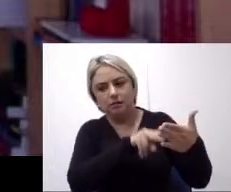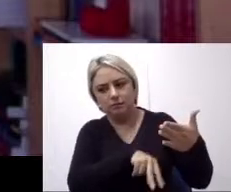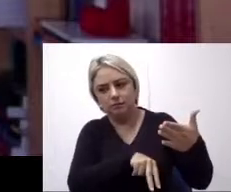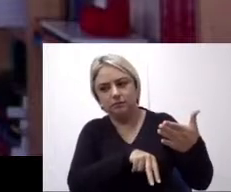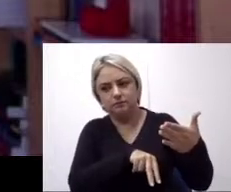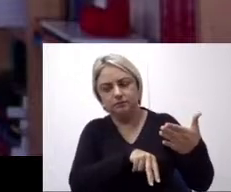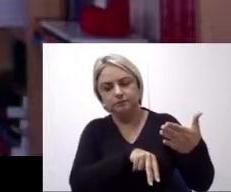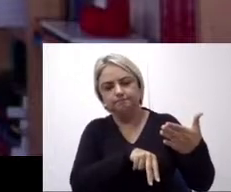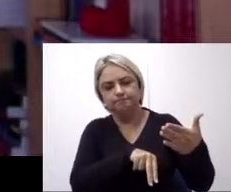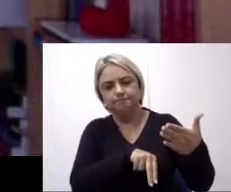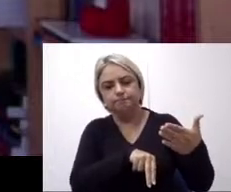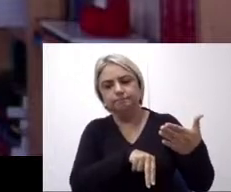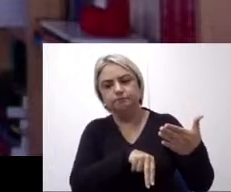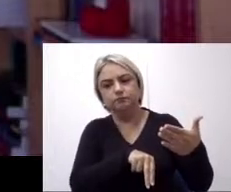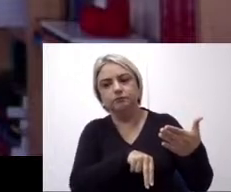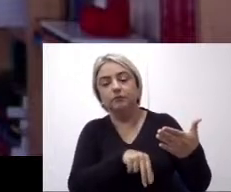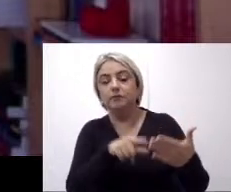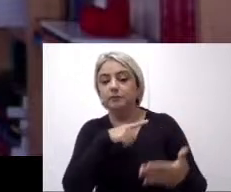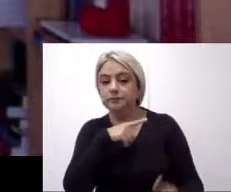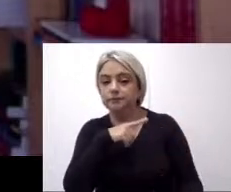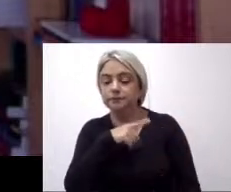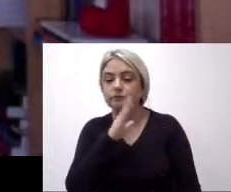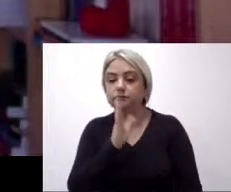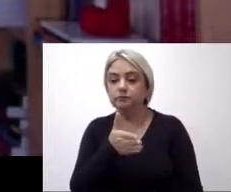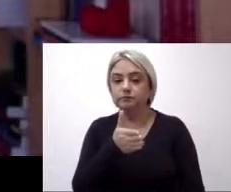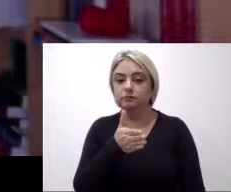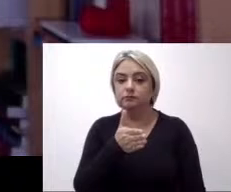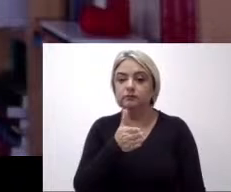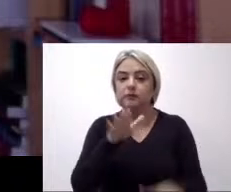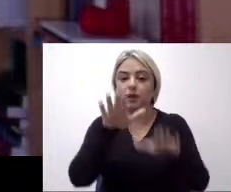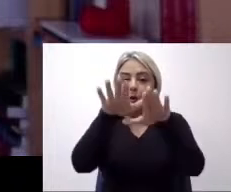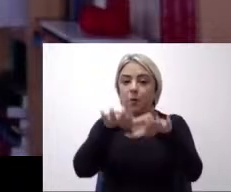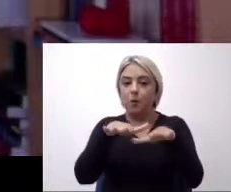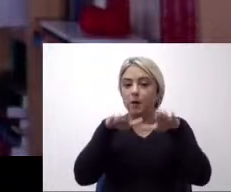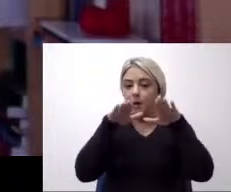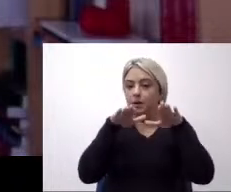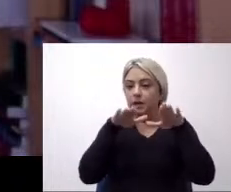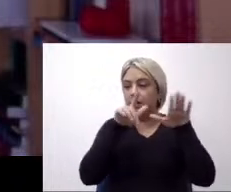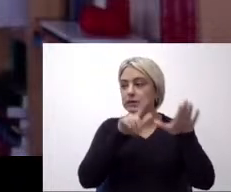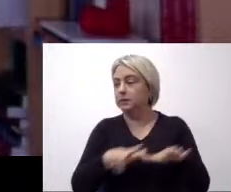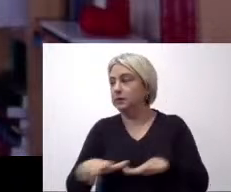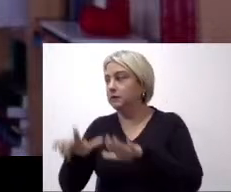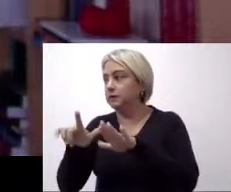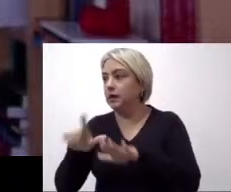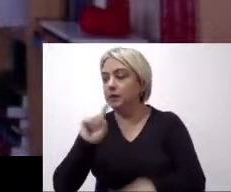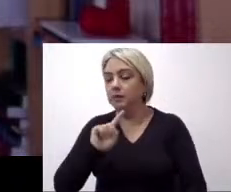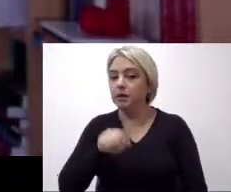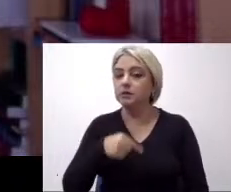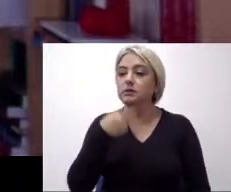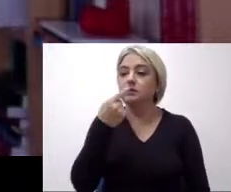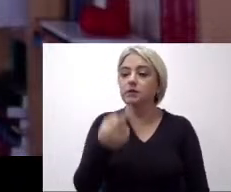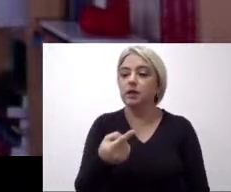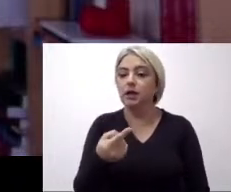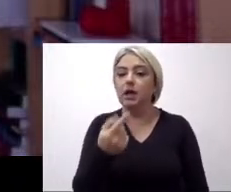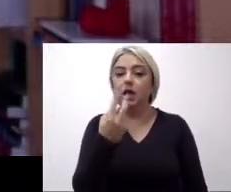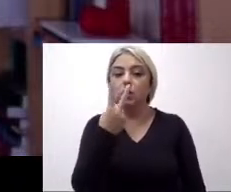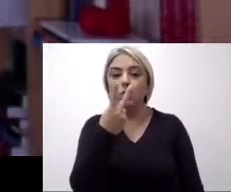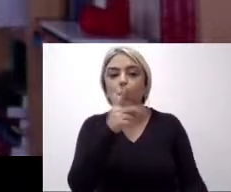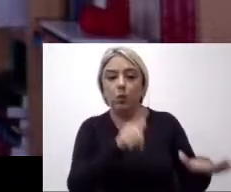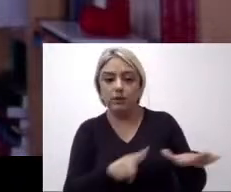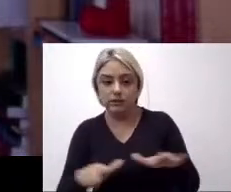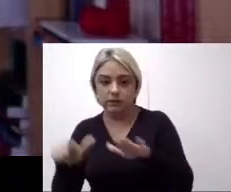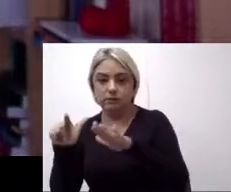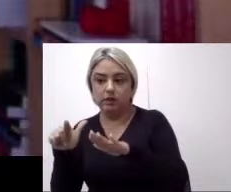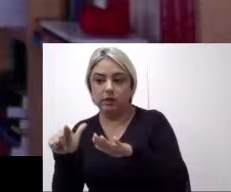webinar won't be next week, but in 2 weeks, on June